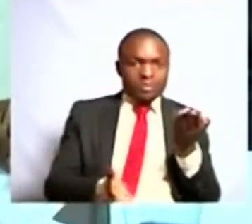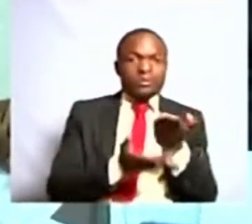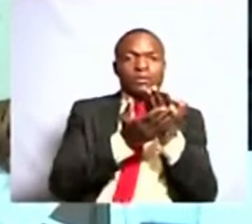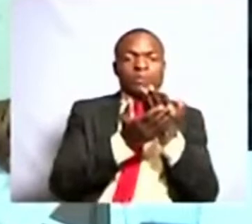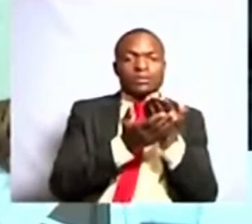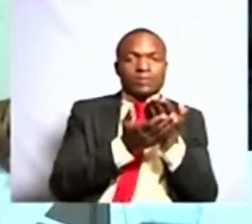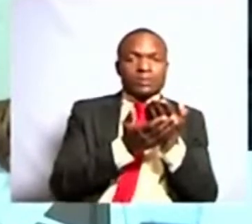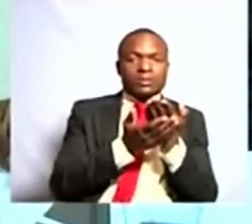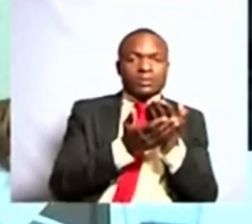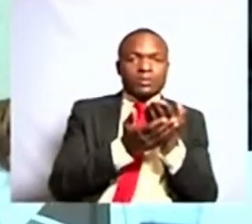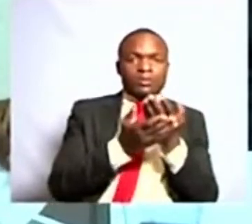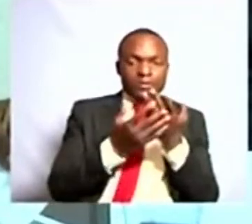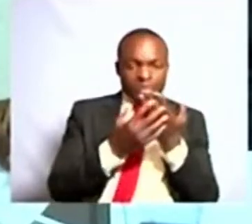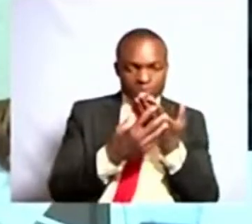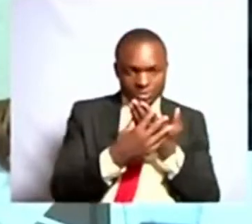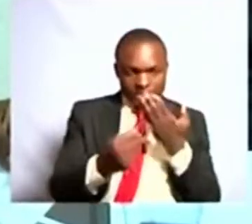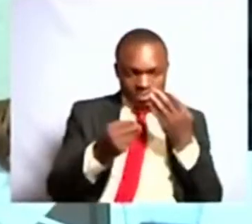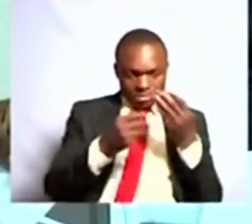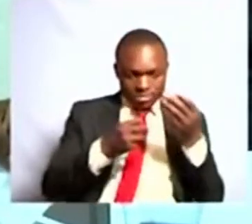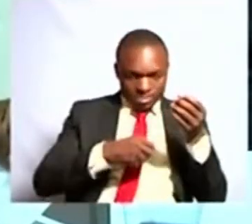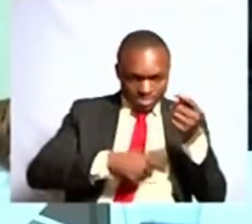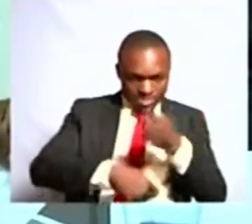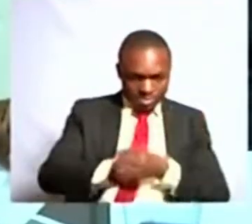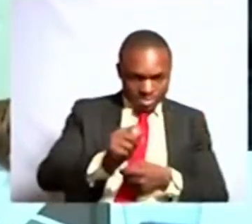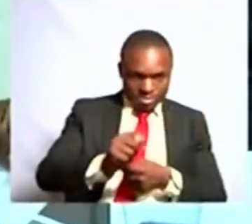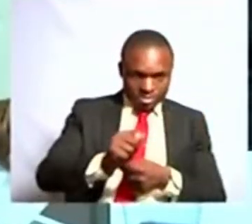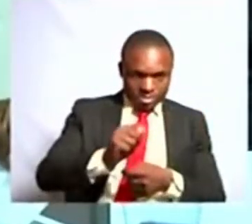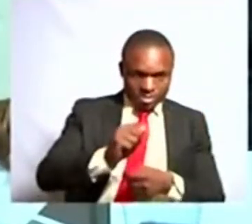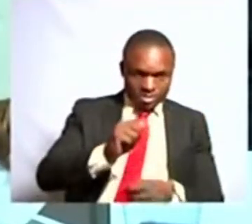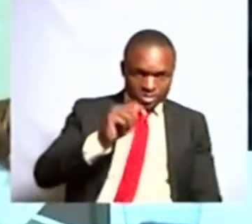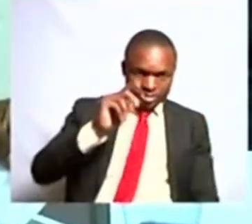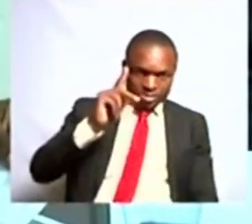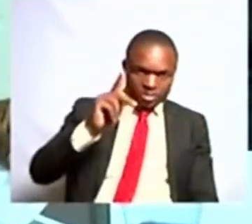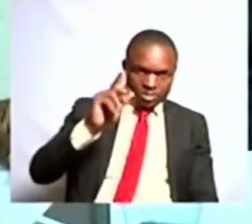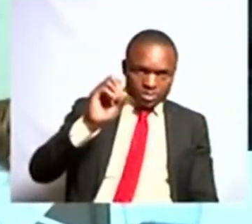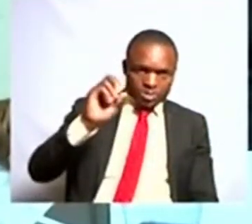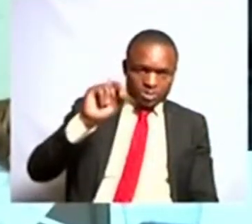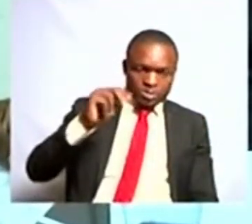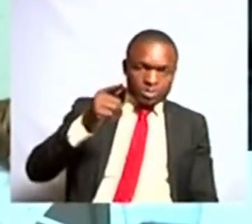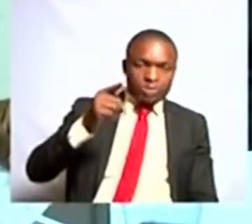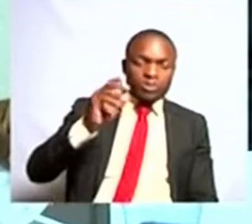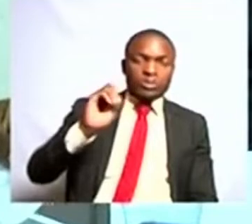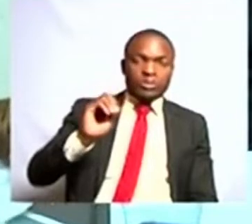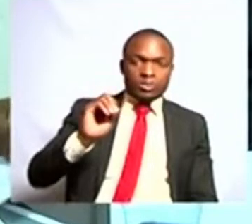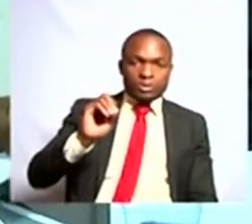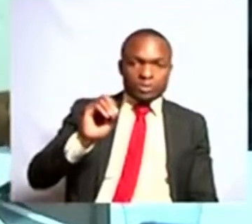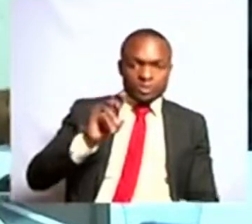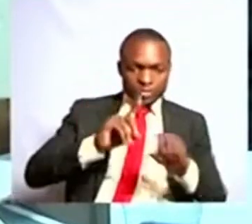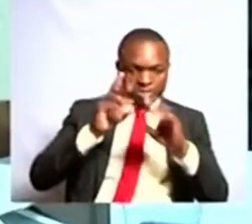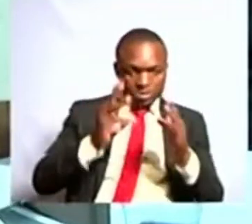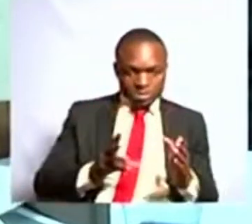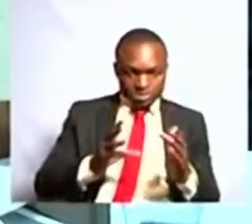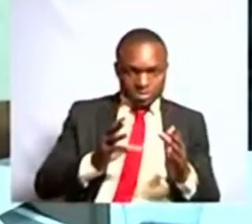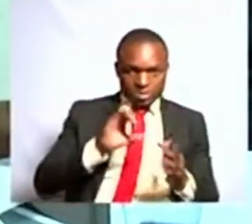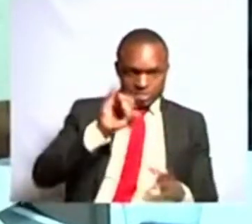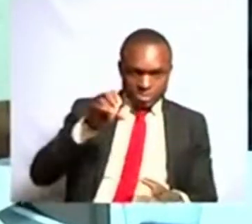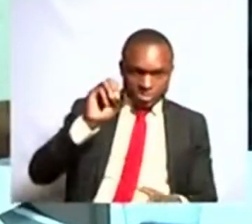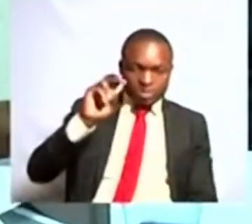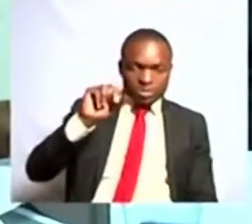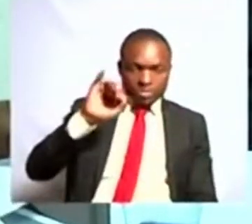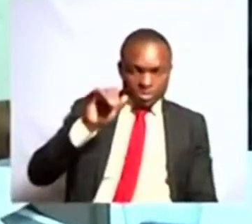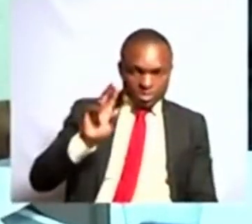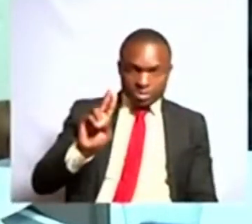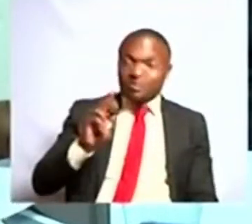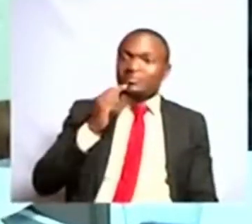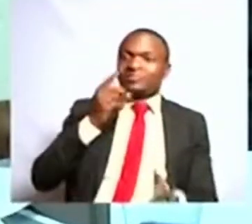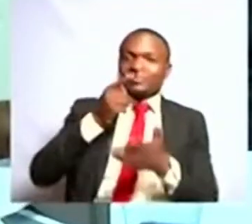of transaction. Yours faithfully, Joseph Nkonde, Director of Jonko. What am I saying?